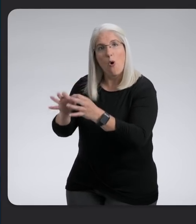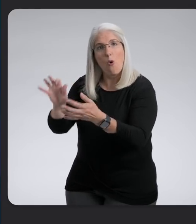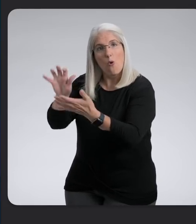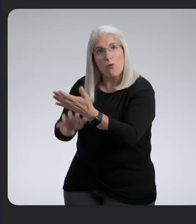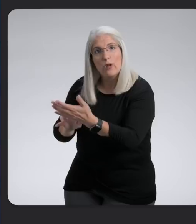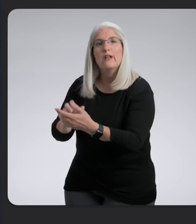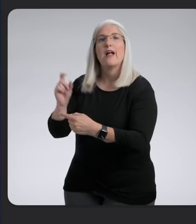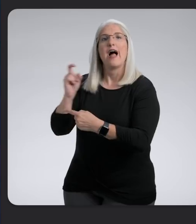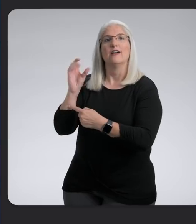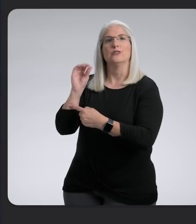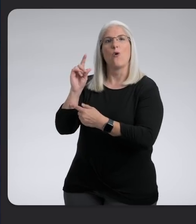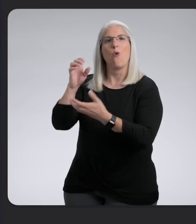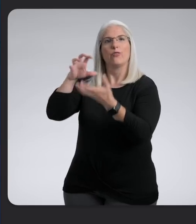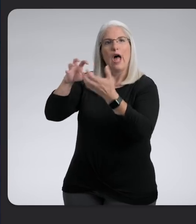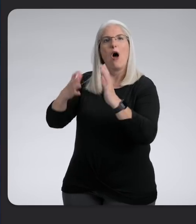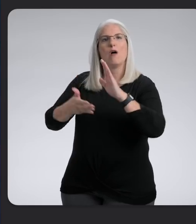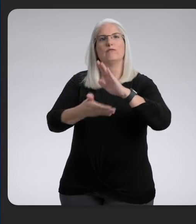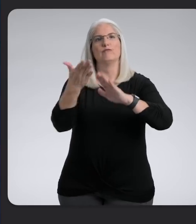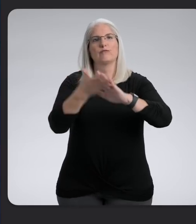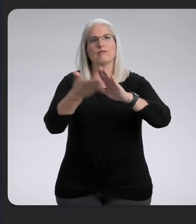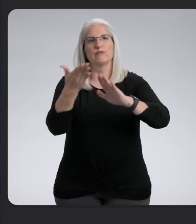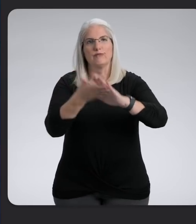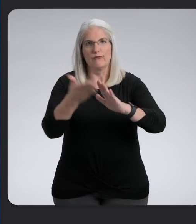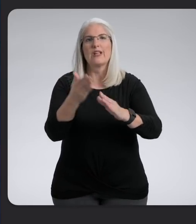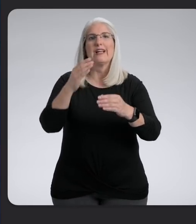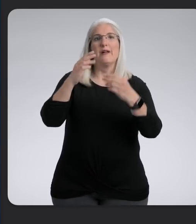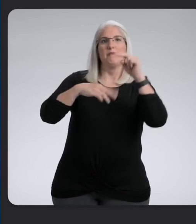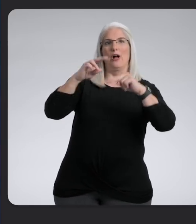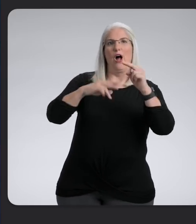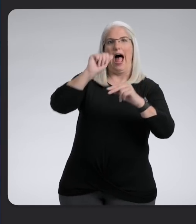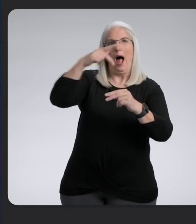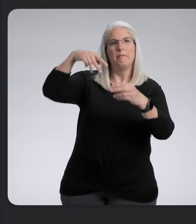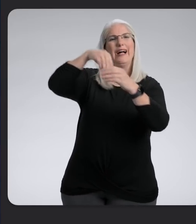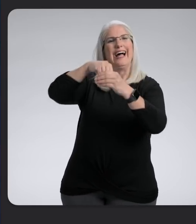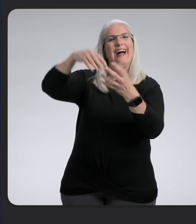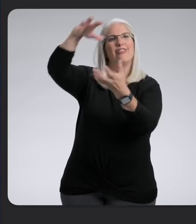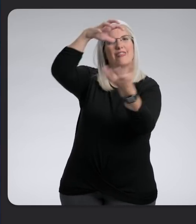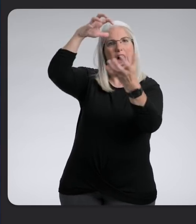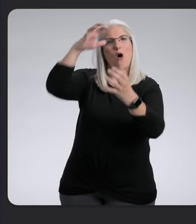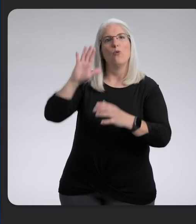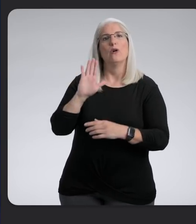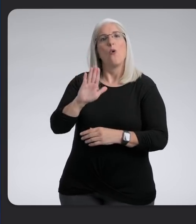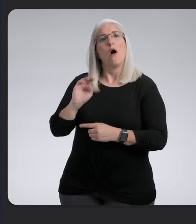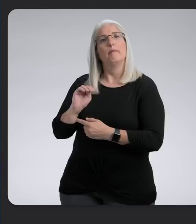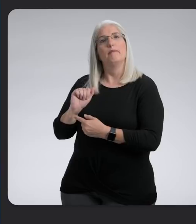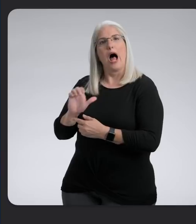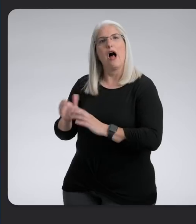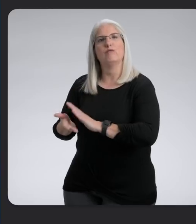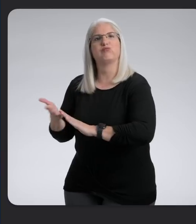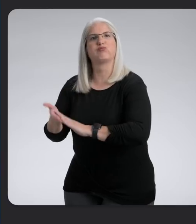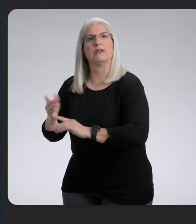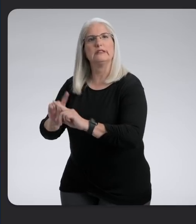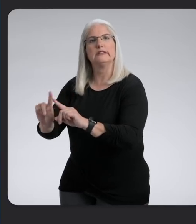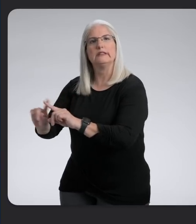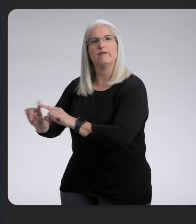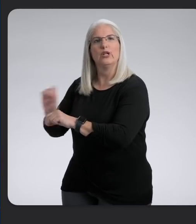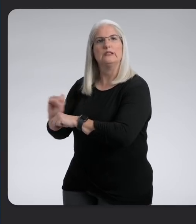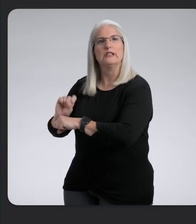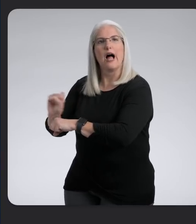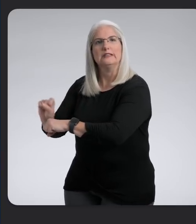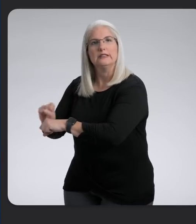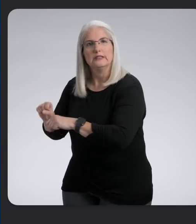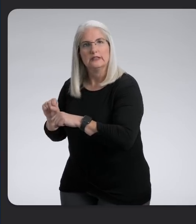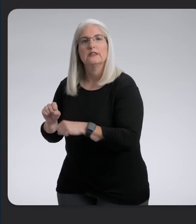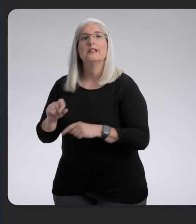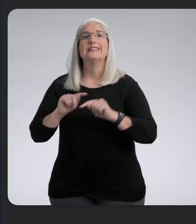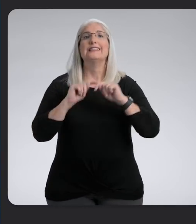app. Because it's built in the cloud, your Mac is free for other tasks. And for teams, everyone can see if the change introduces